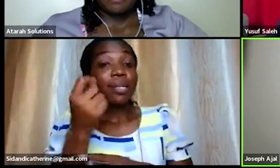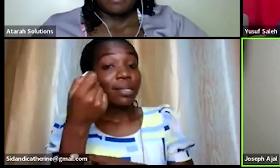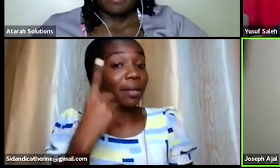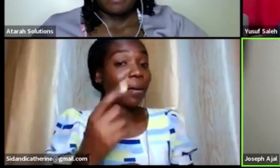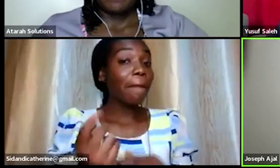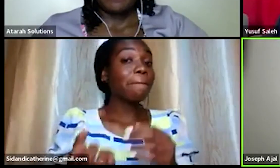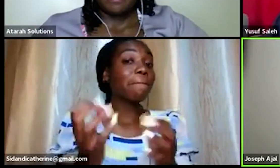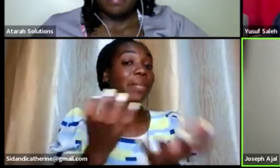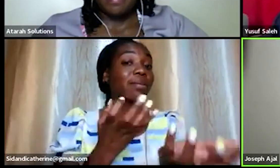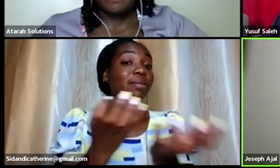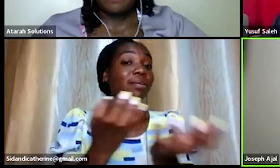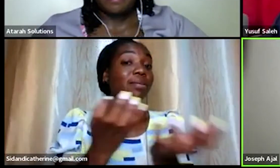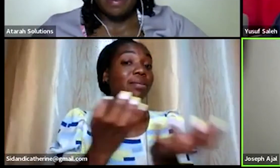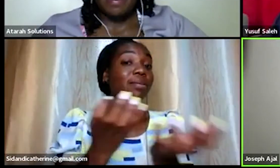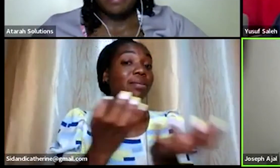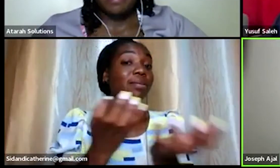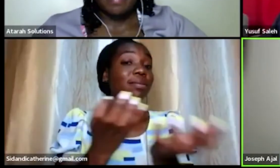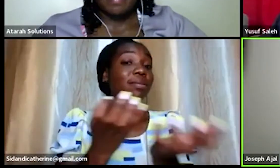hand.